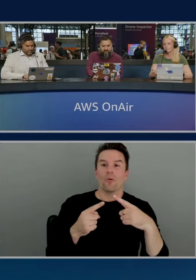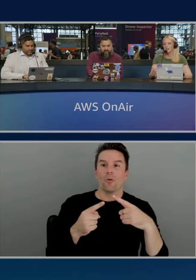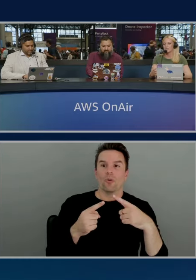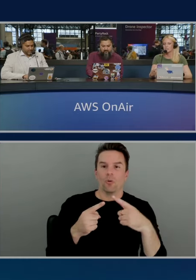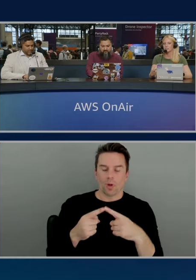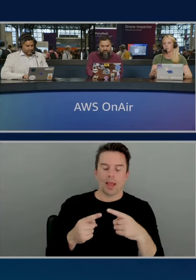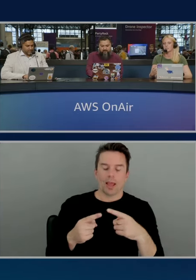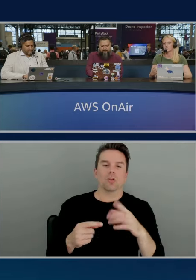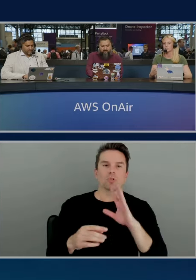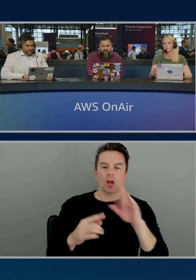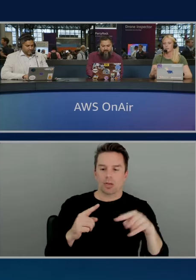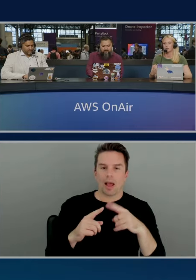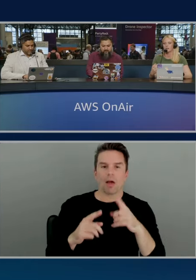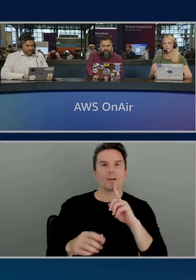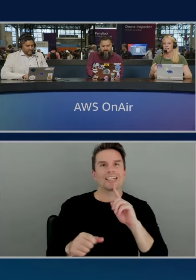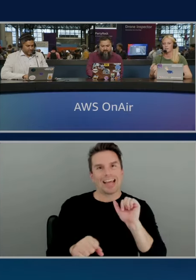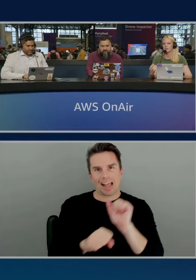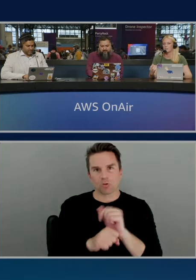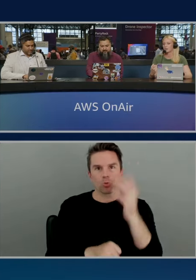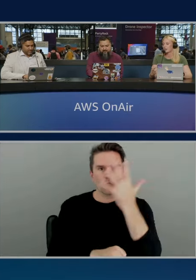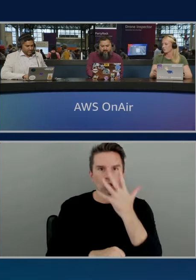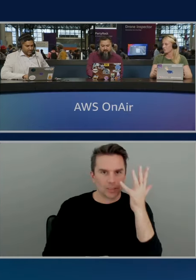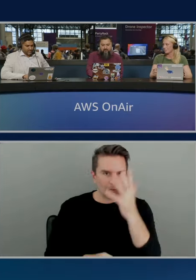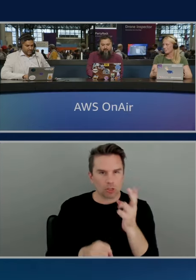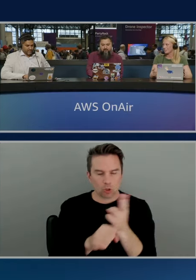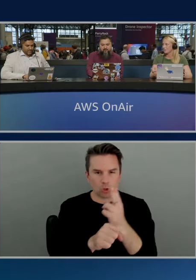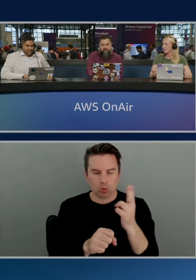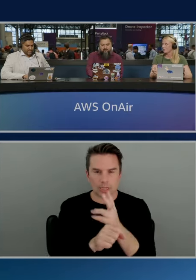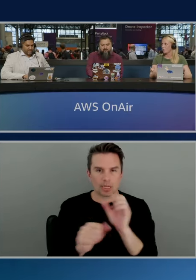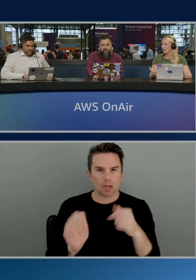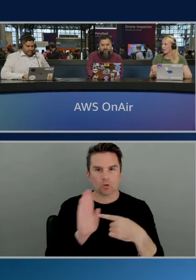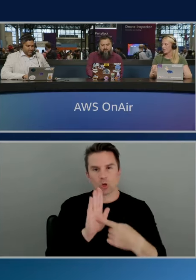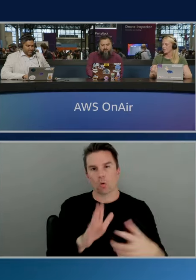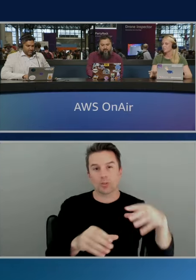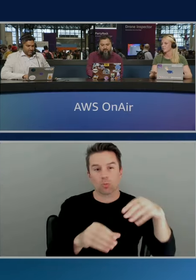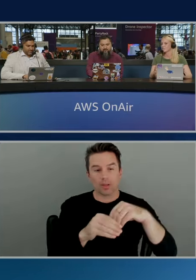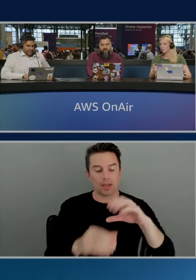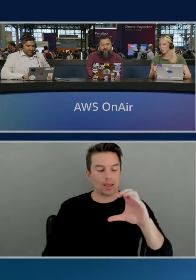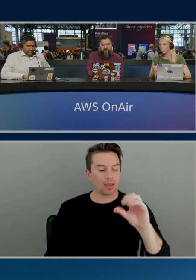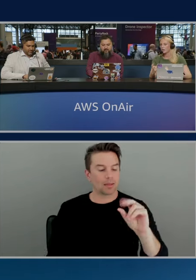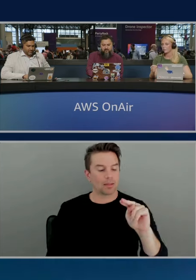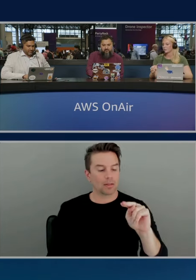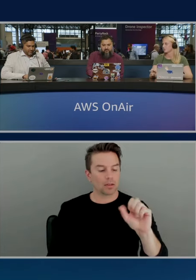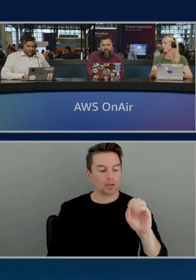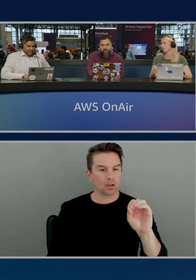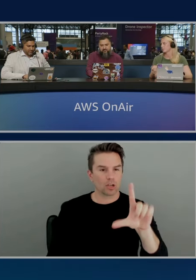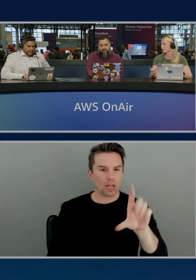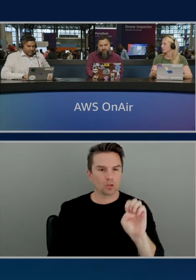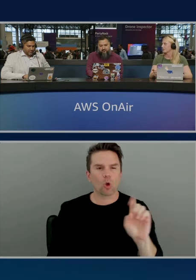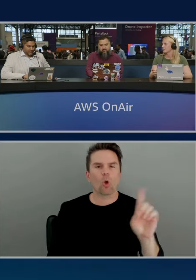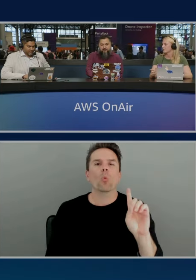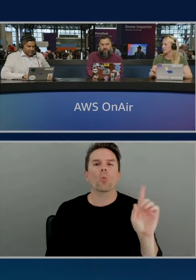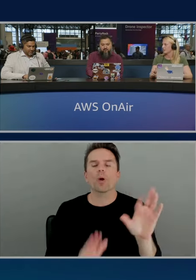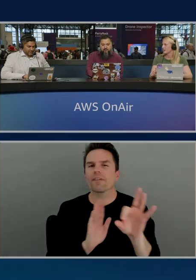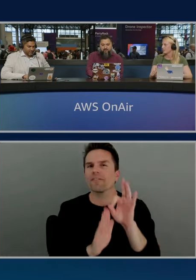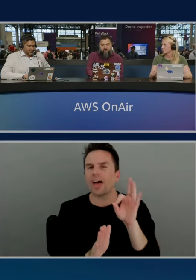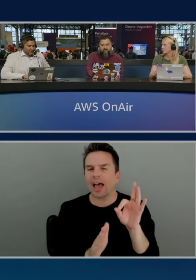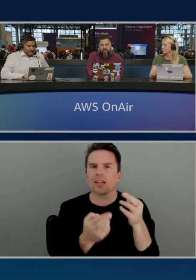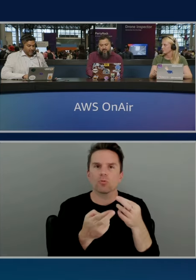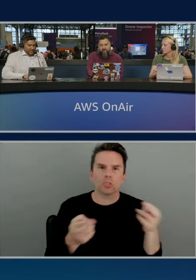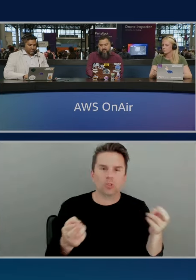use that, could you just walk us through in console even, where those things are, how people can start exploring this launch